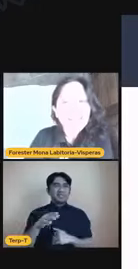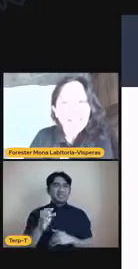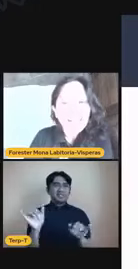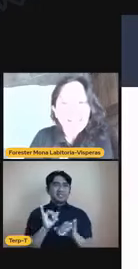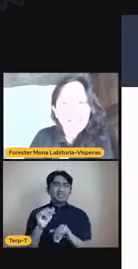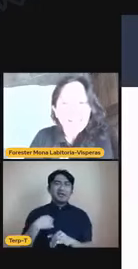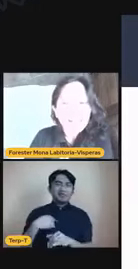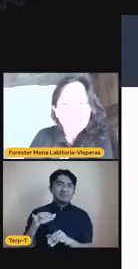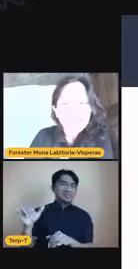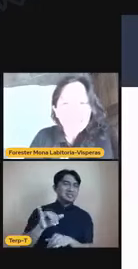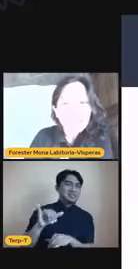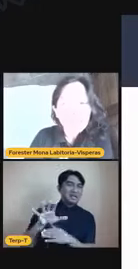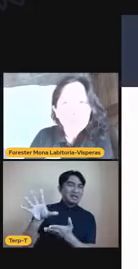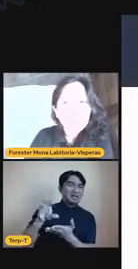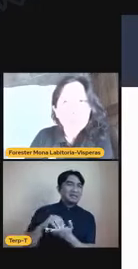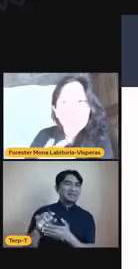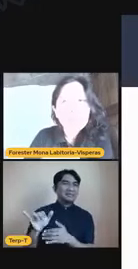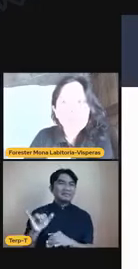Anyway,